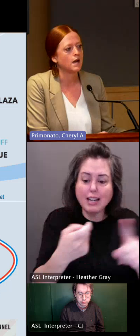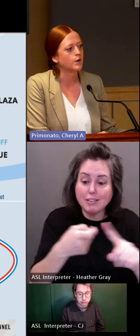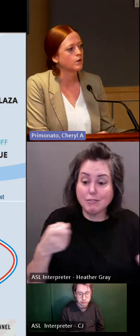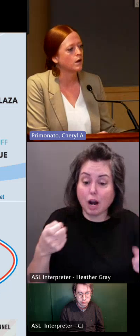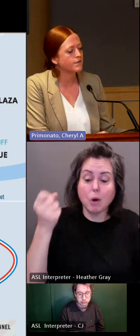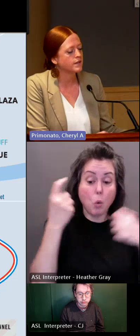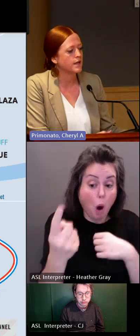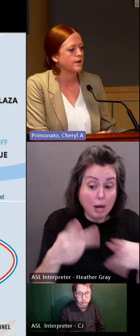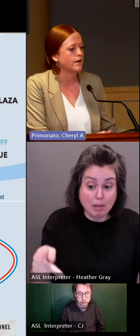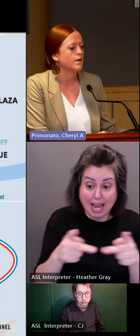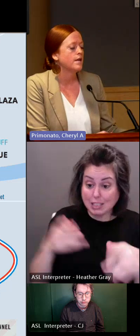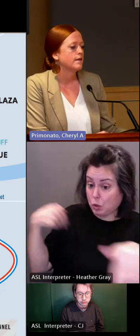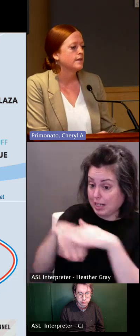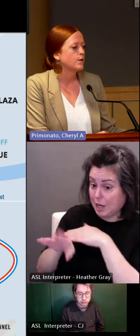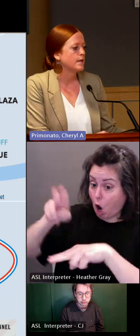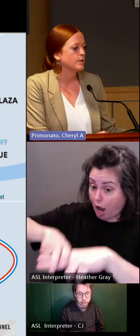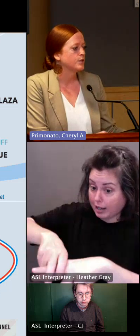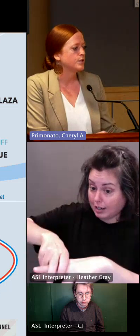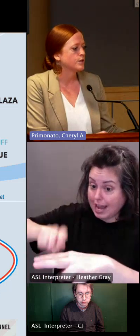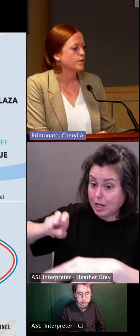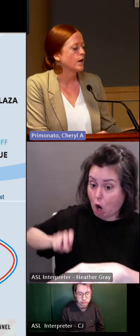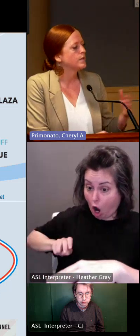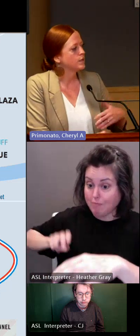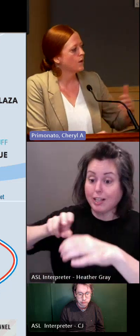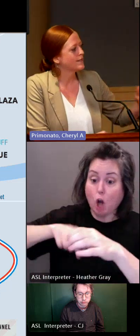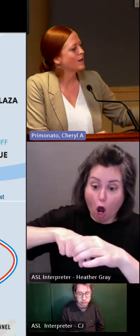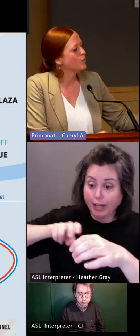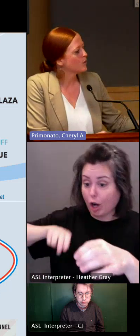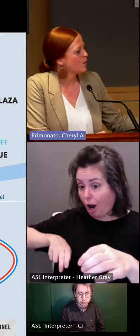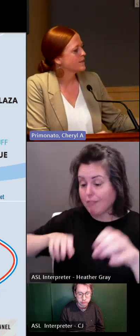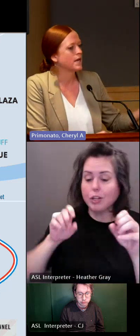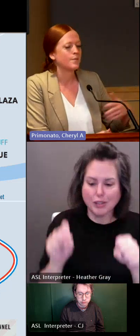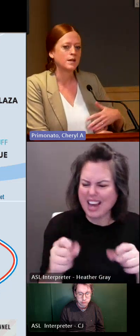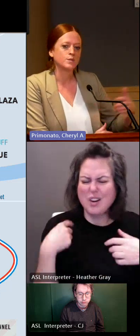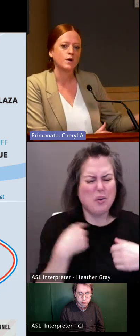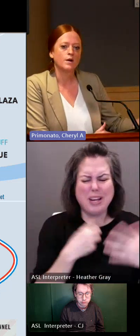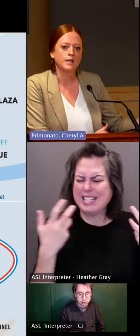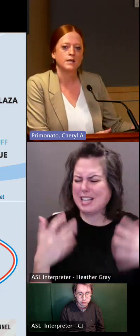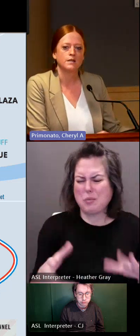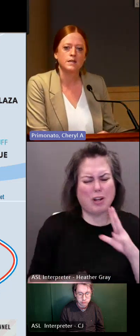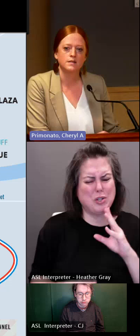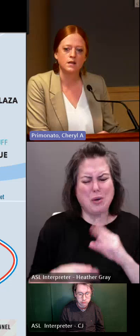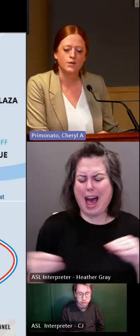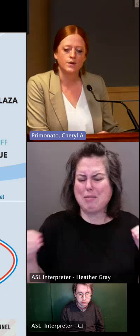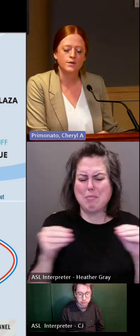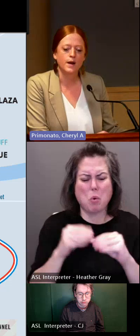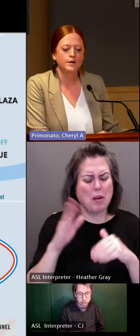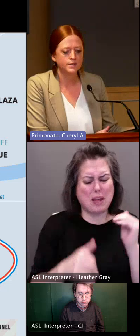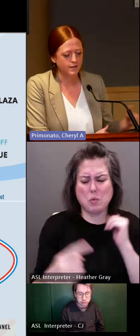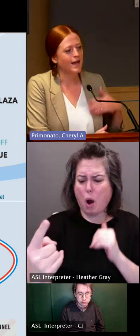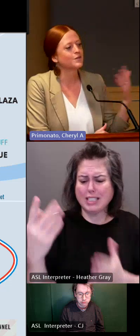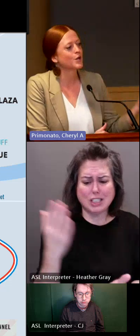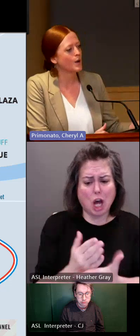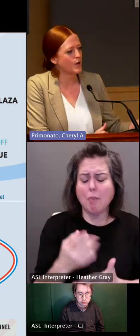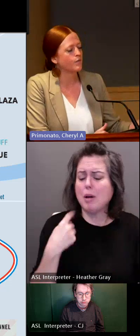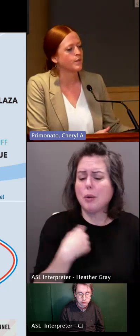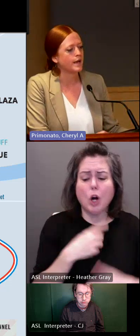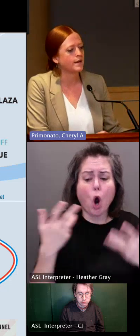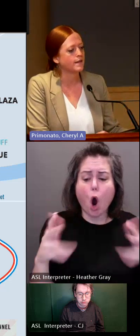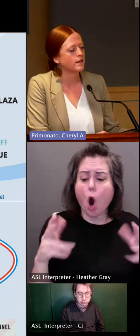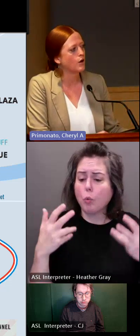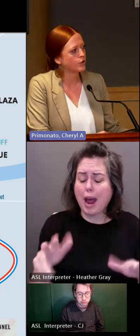place to get on or off the light rail, that they would be able to do so there. We didn't want to add more than one stop because we're already inconveniencing all the riders that have to go